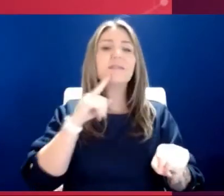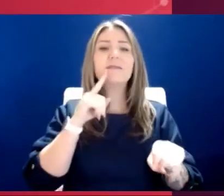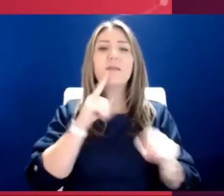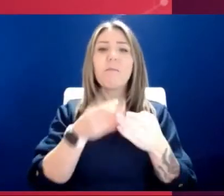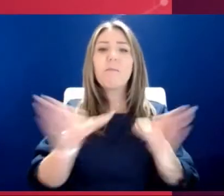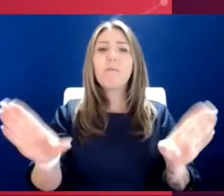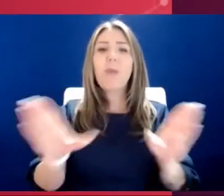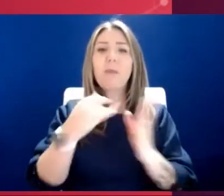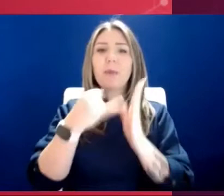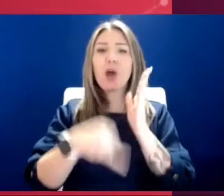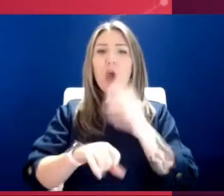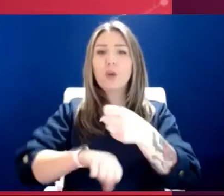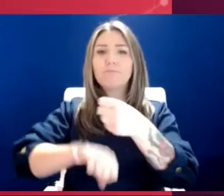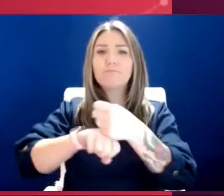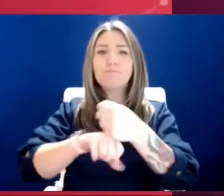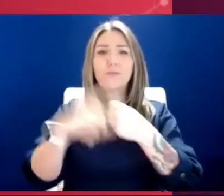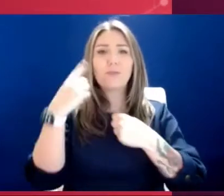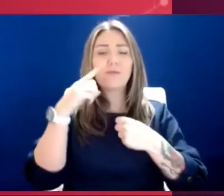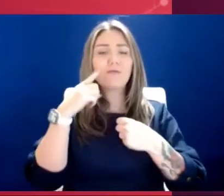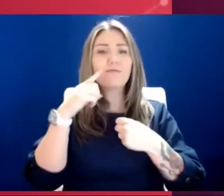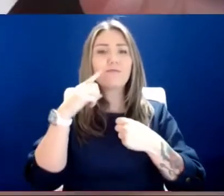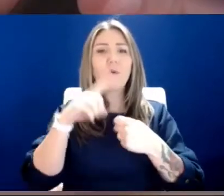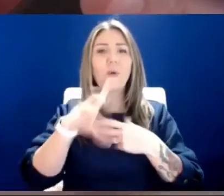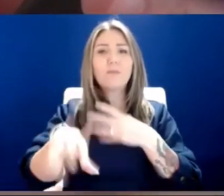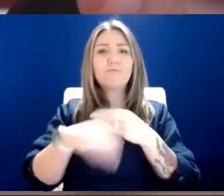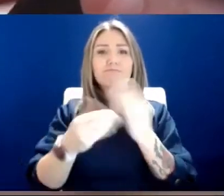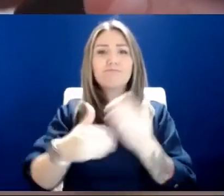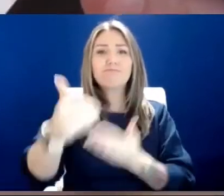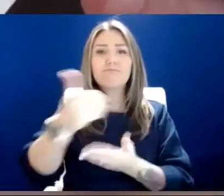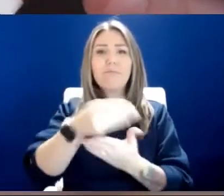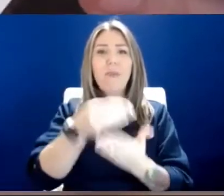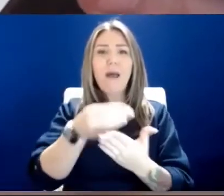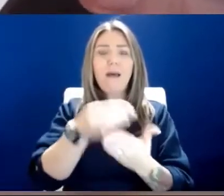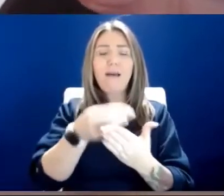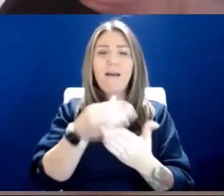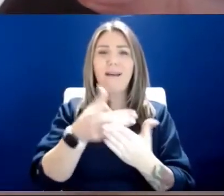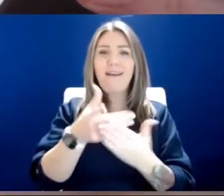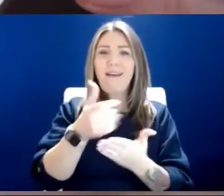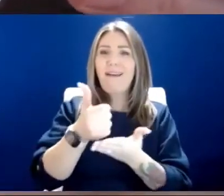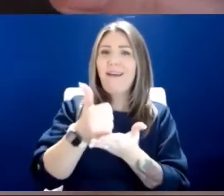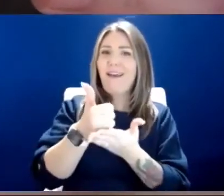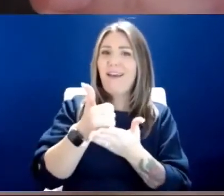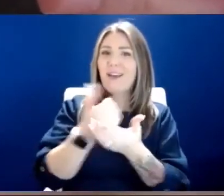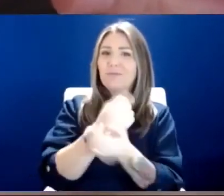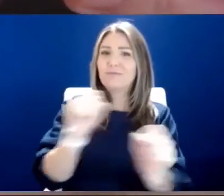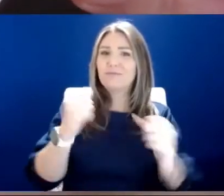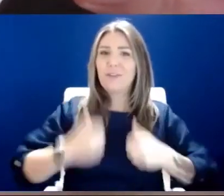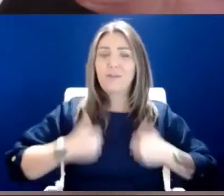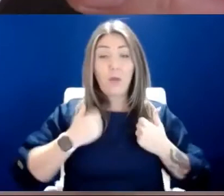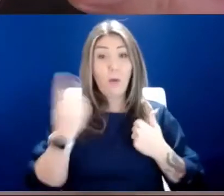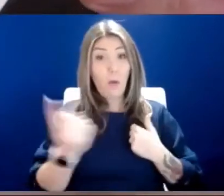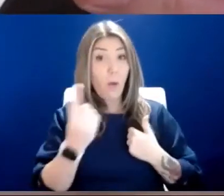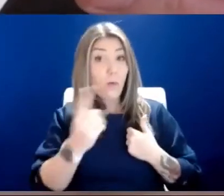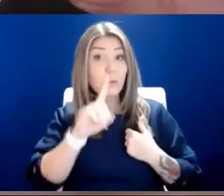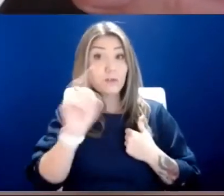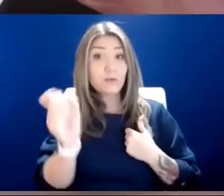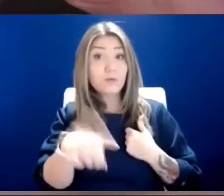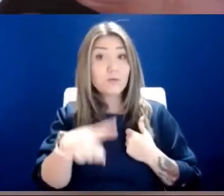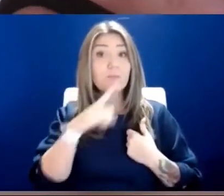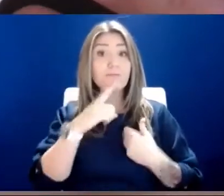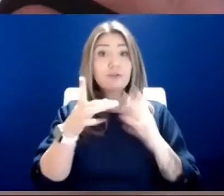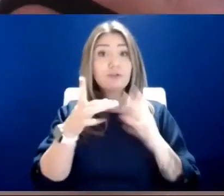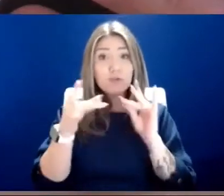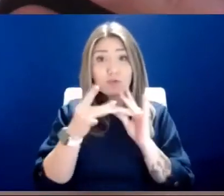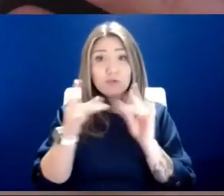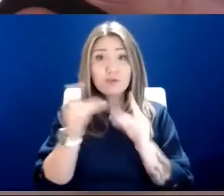also raise money to help save lives. As always, if you have a question or a comment, you can share those on our Facebook Live, our